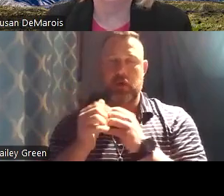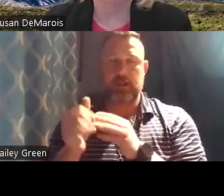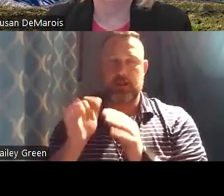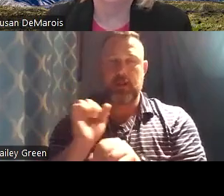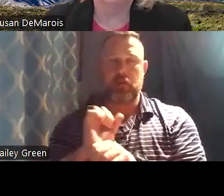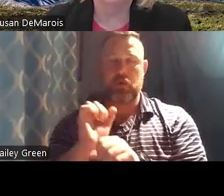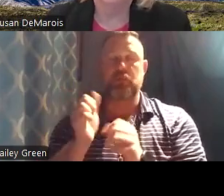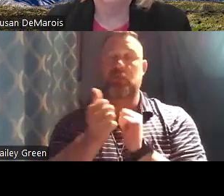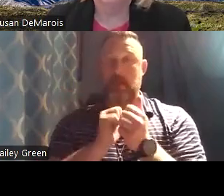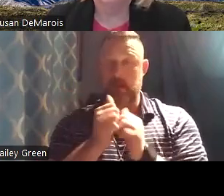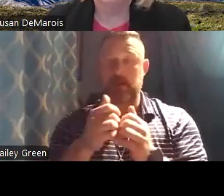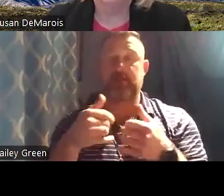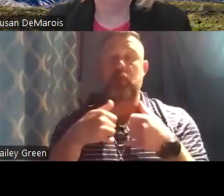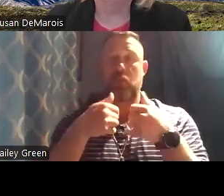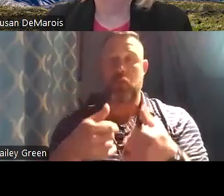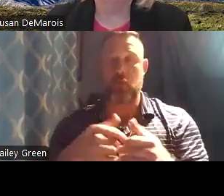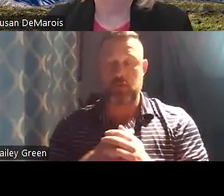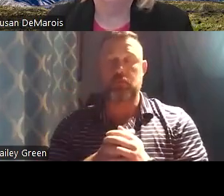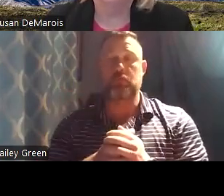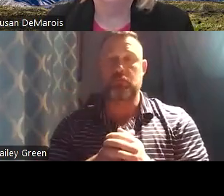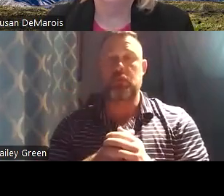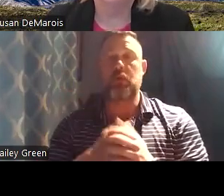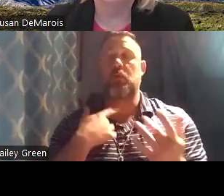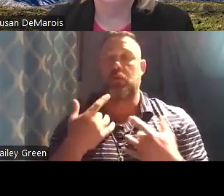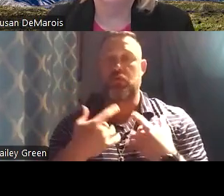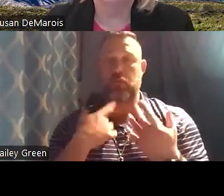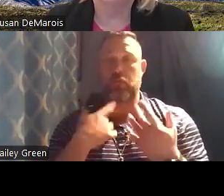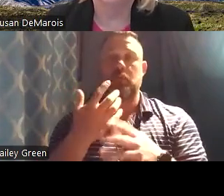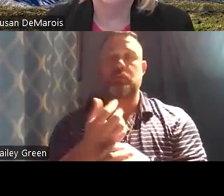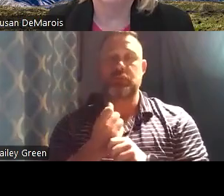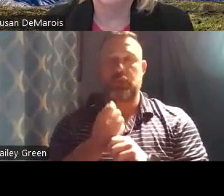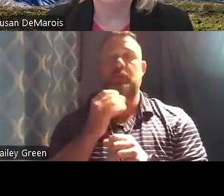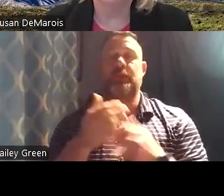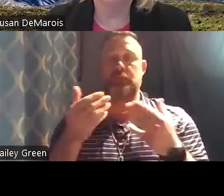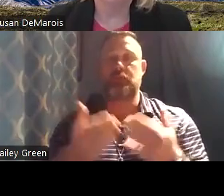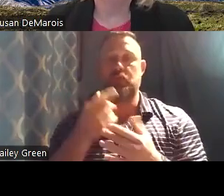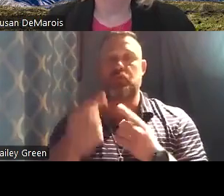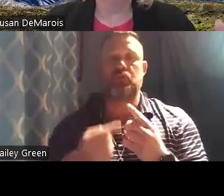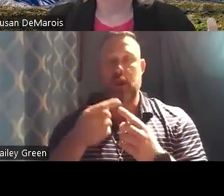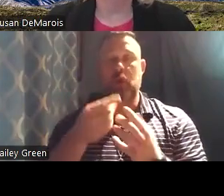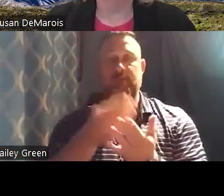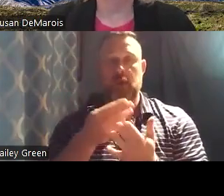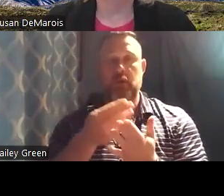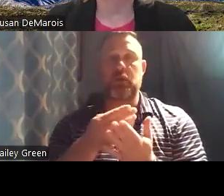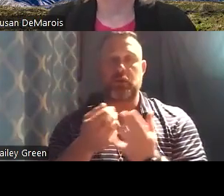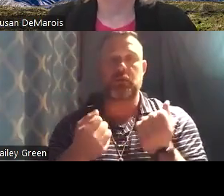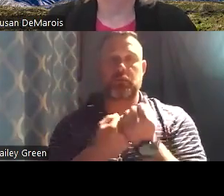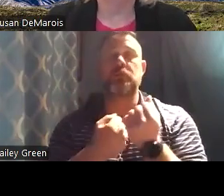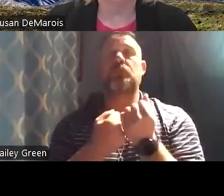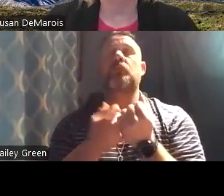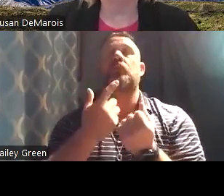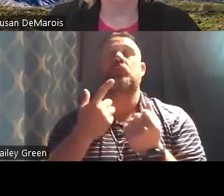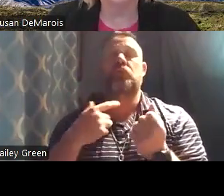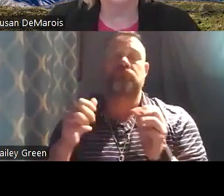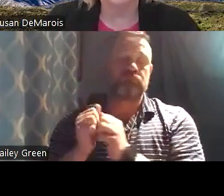a competitive award, and we're just thrilled that we received this new round of funding to really bring